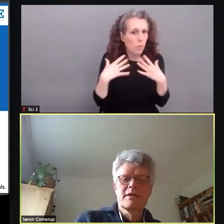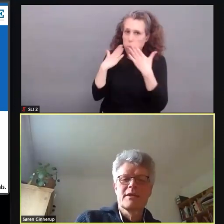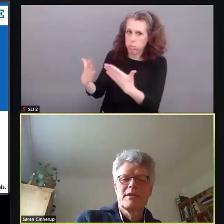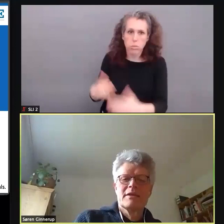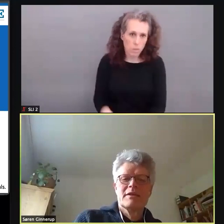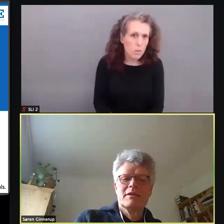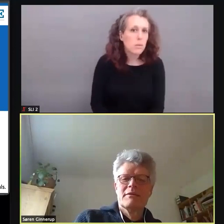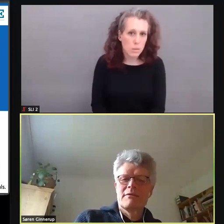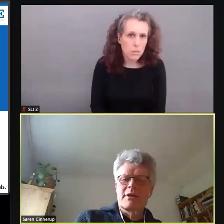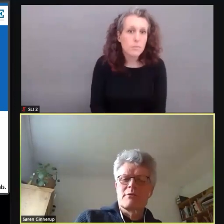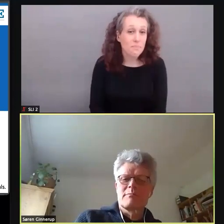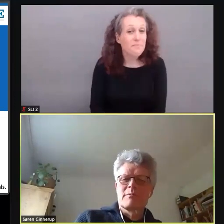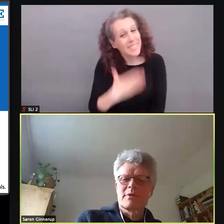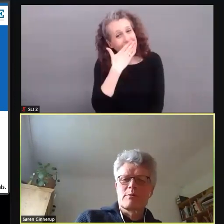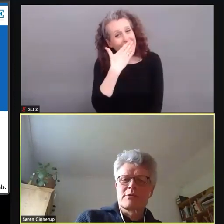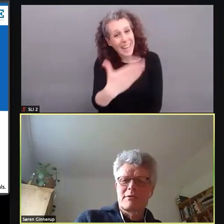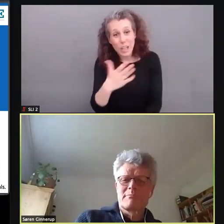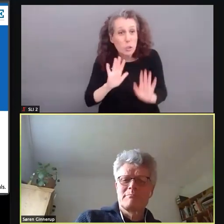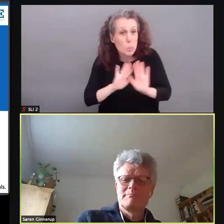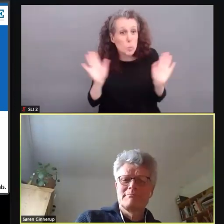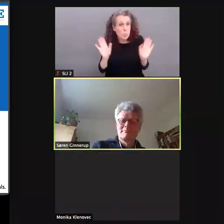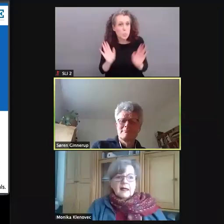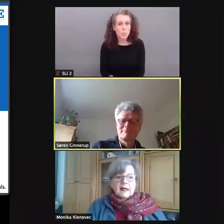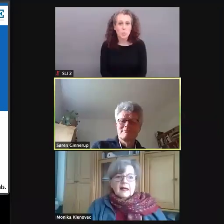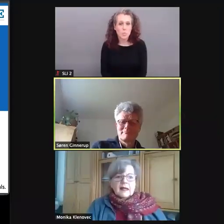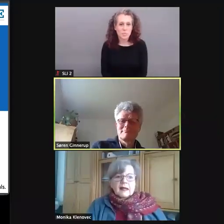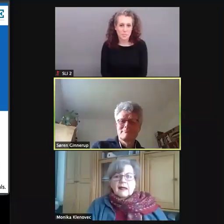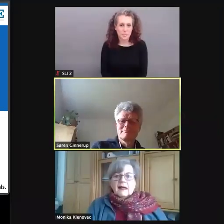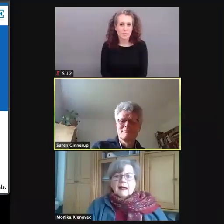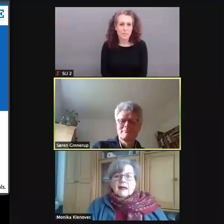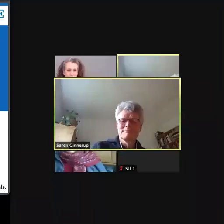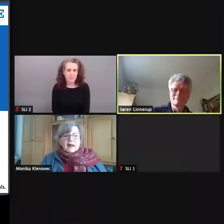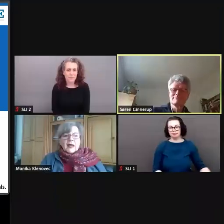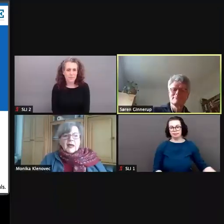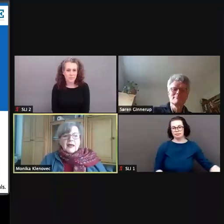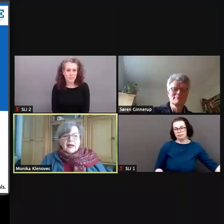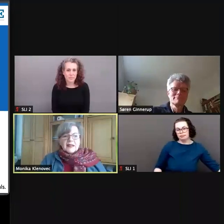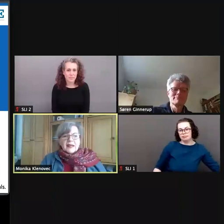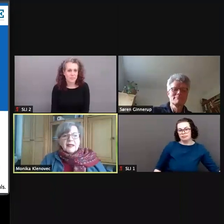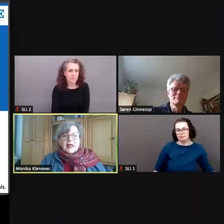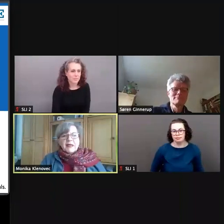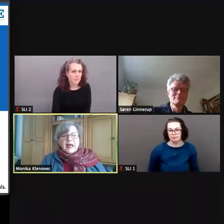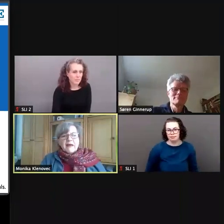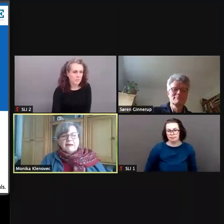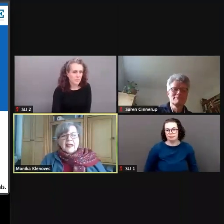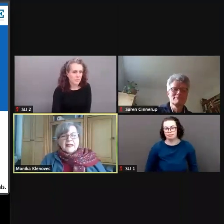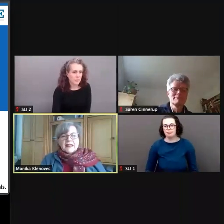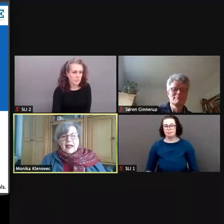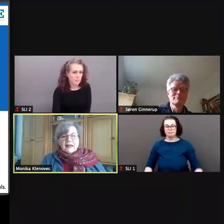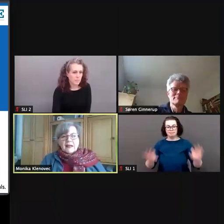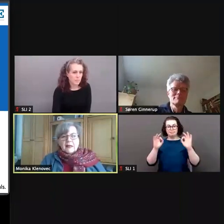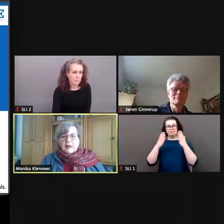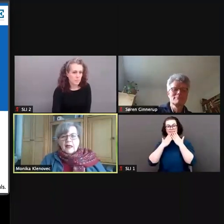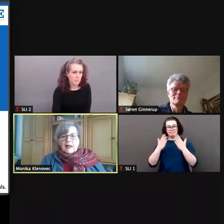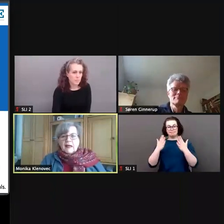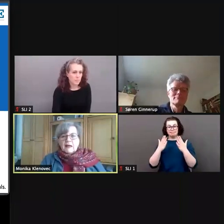thank you. That was it. Okay, thank you. Can we have the next slide?